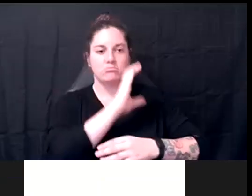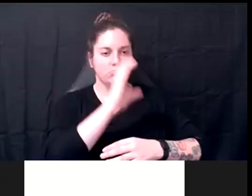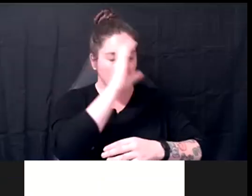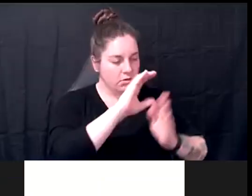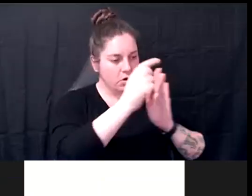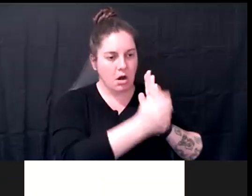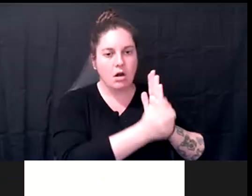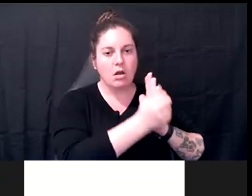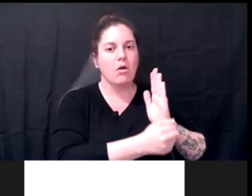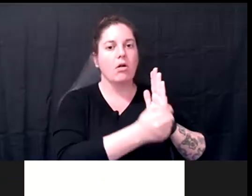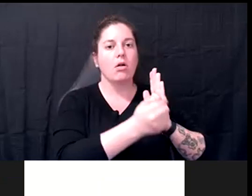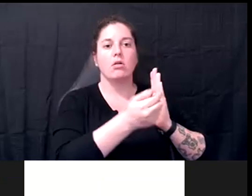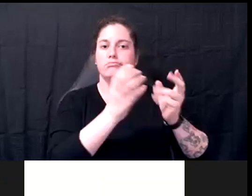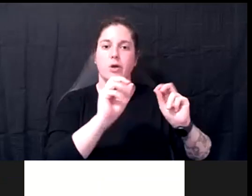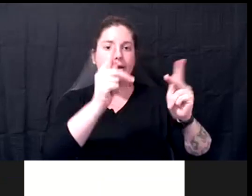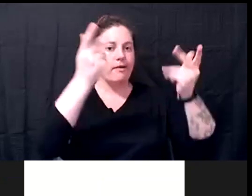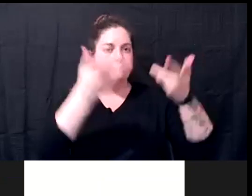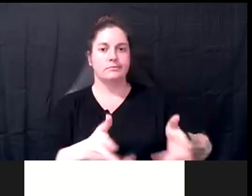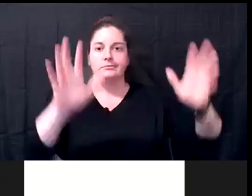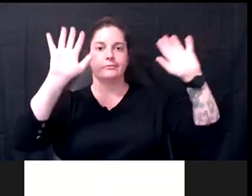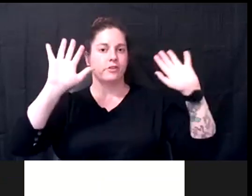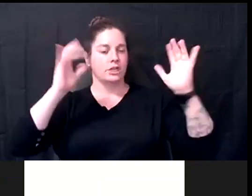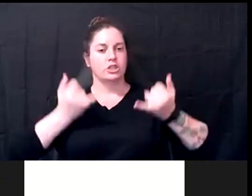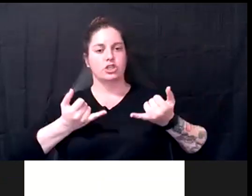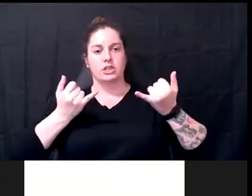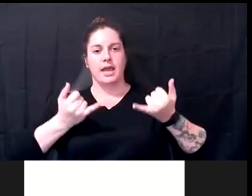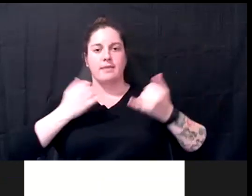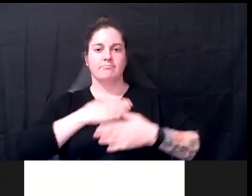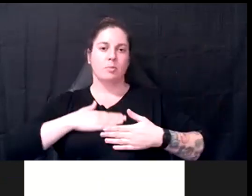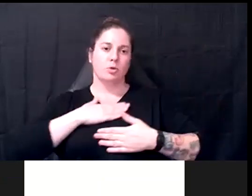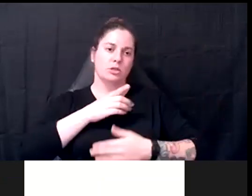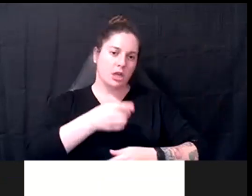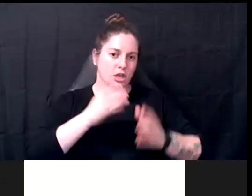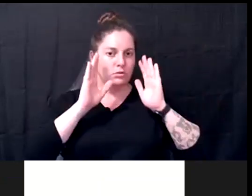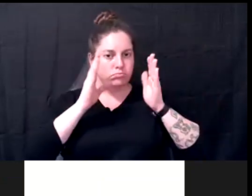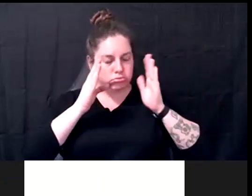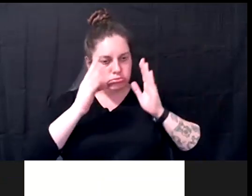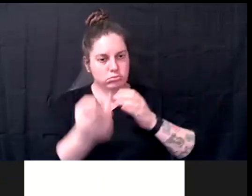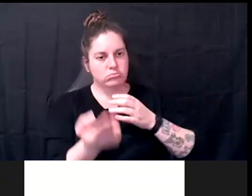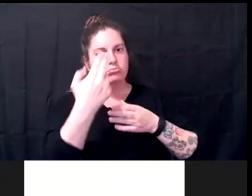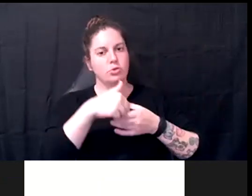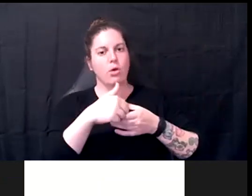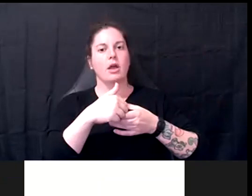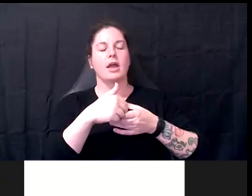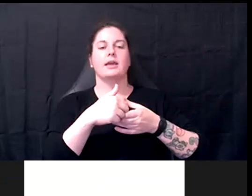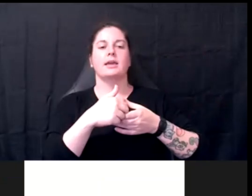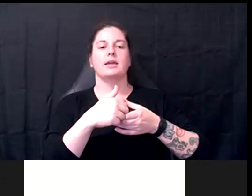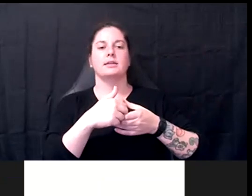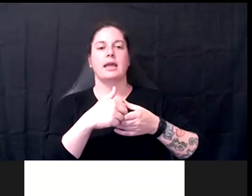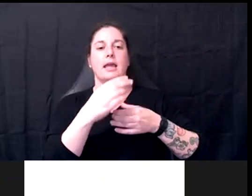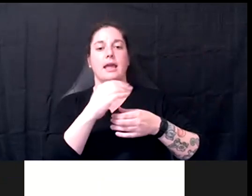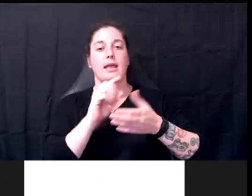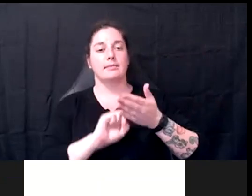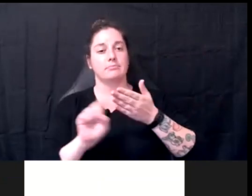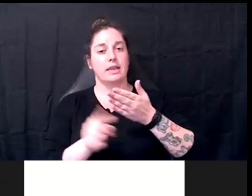article, we're done for the day. I appreciate your attention and joining in this afternoon. And I'll see you back here Monday